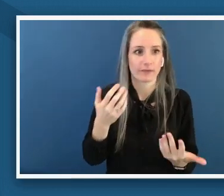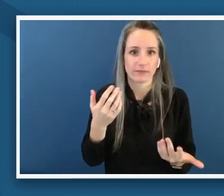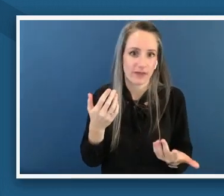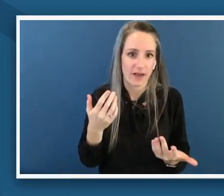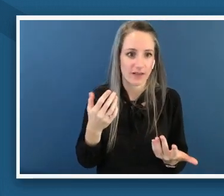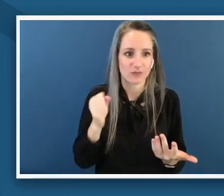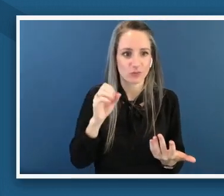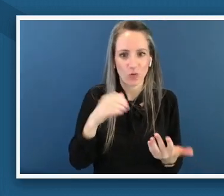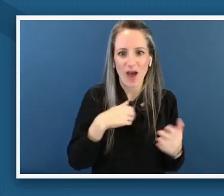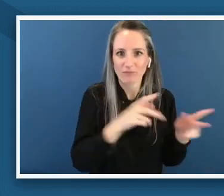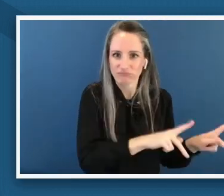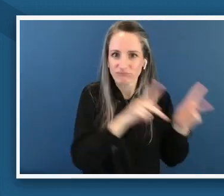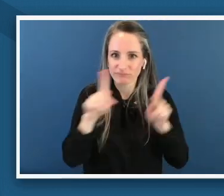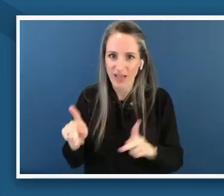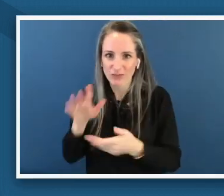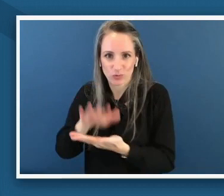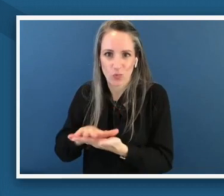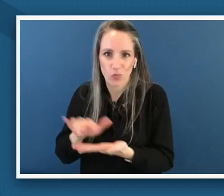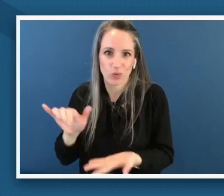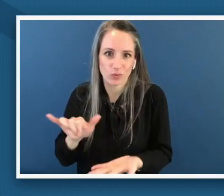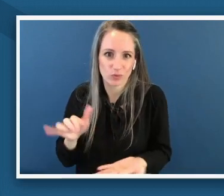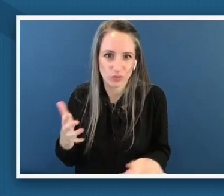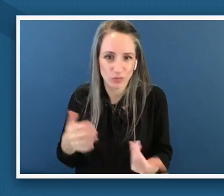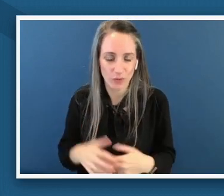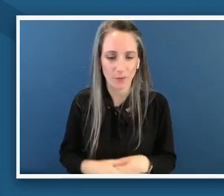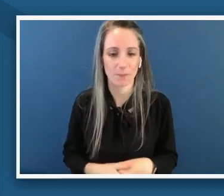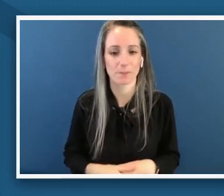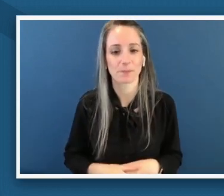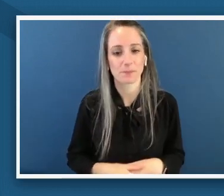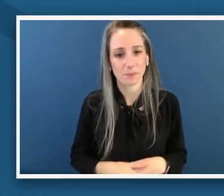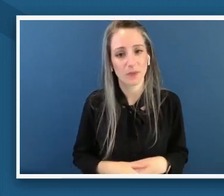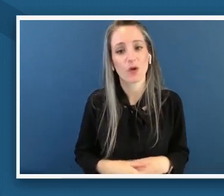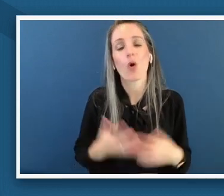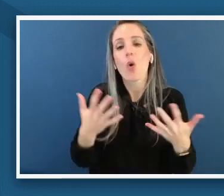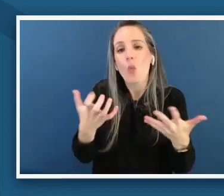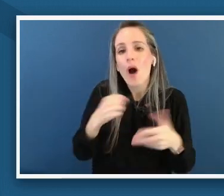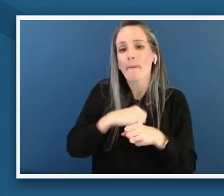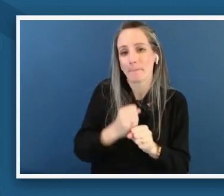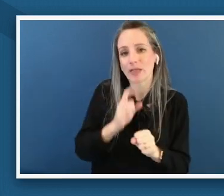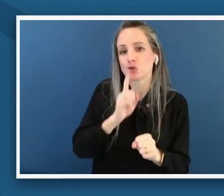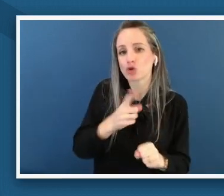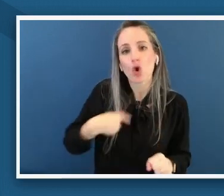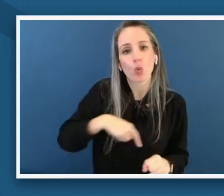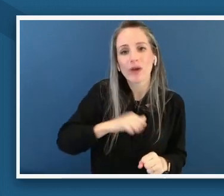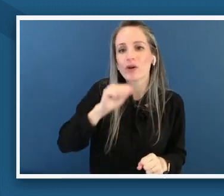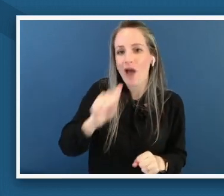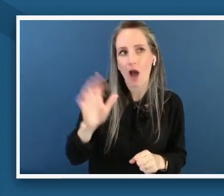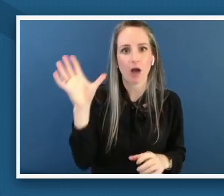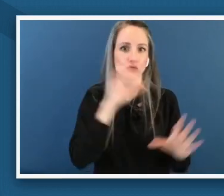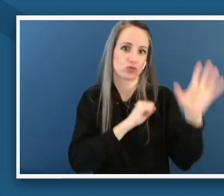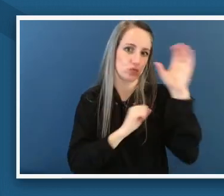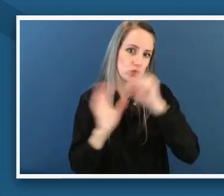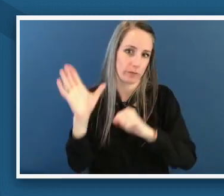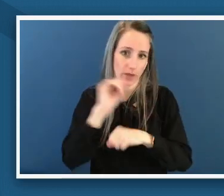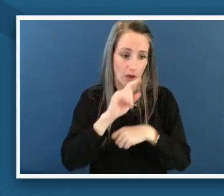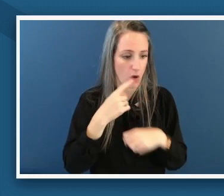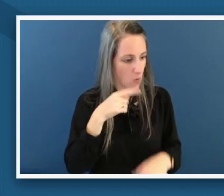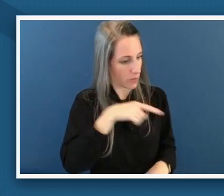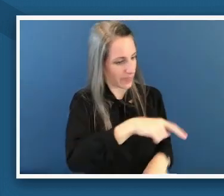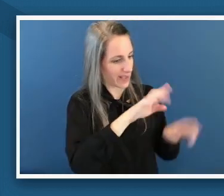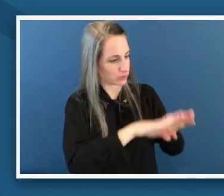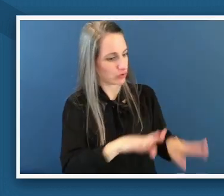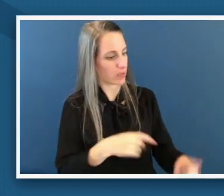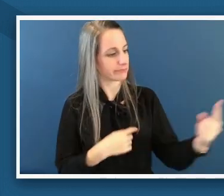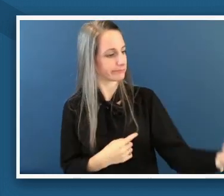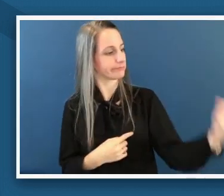comes from, is making sure that we are not making assumptions about the what our kids are coming to us with, right?